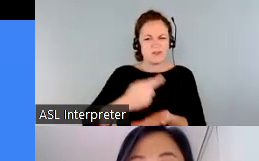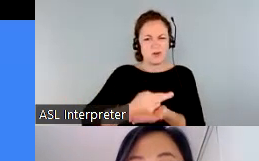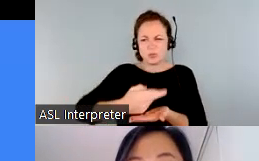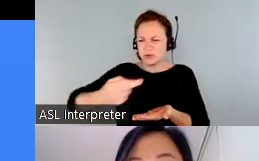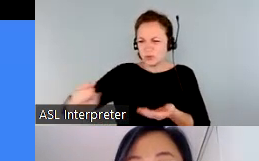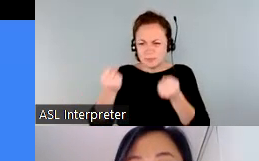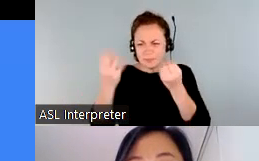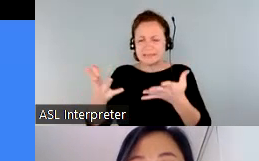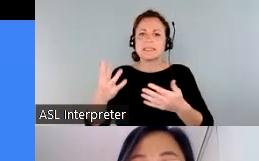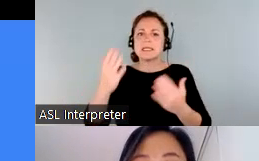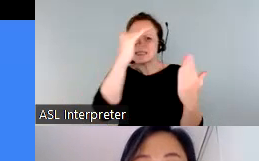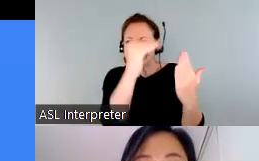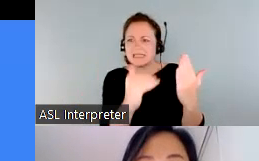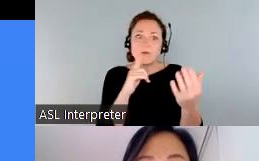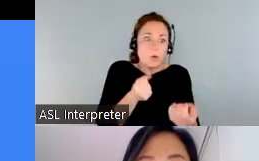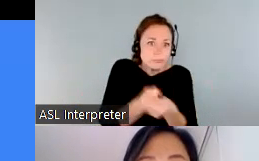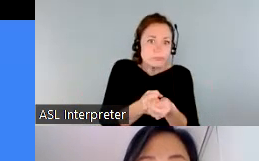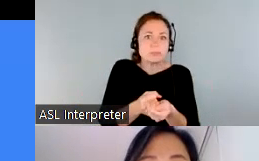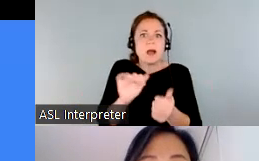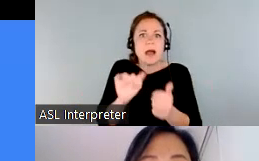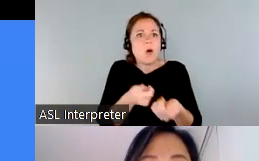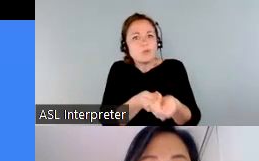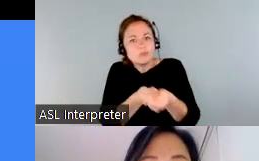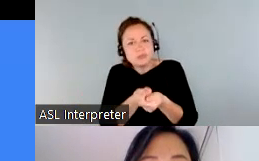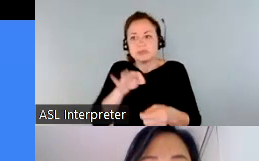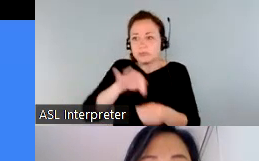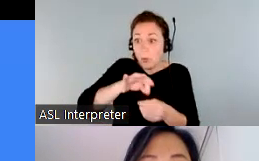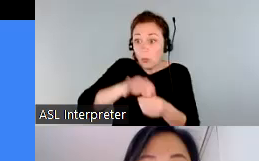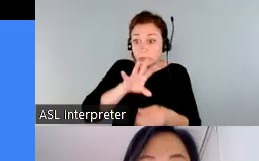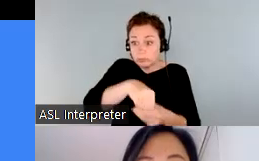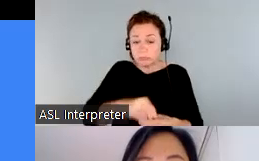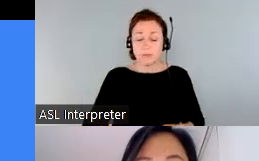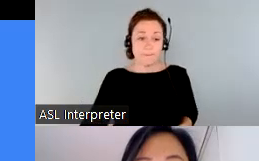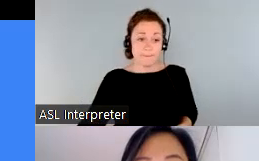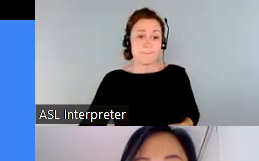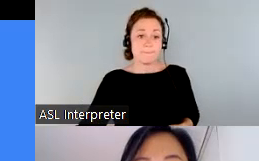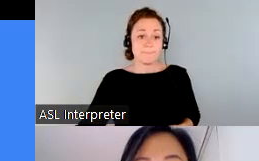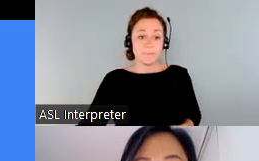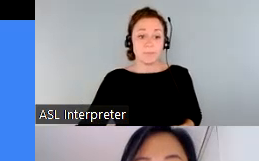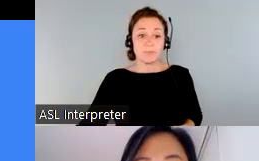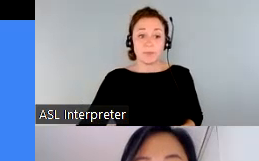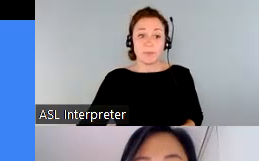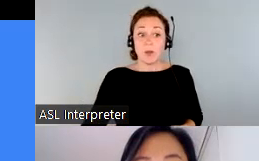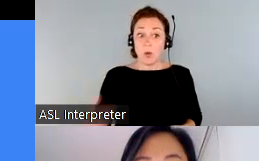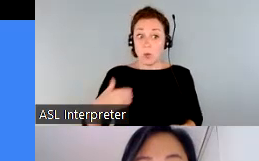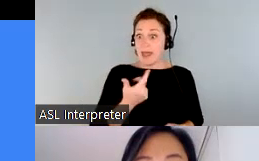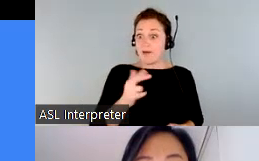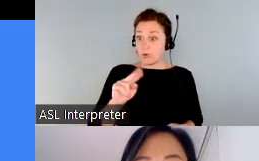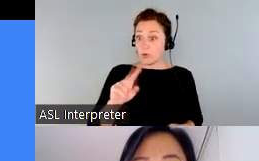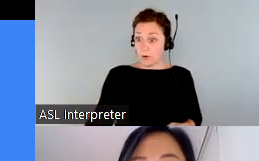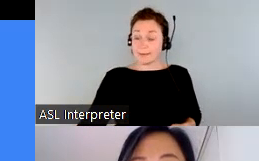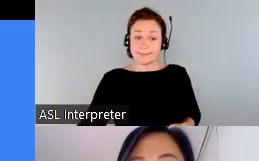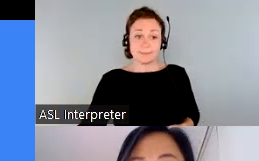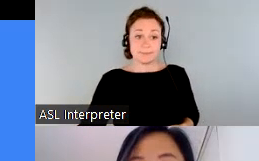voter engagement that I'd like to tell you about. So we have a voter engagement grants for residents and grassroots